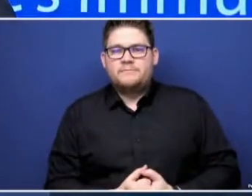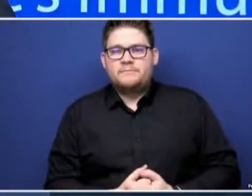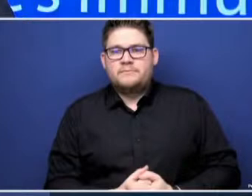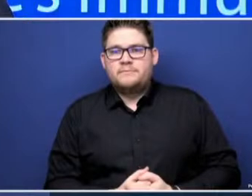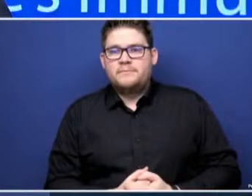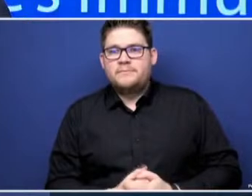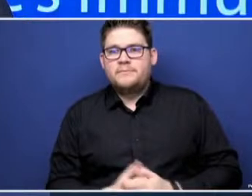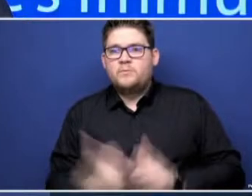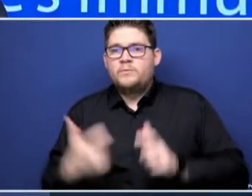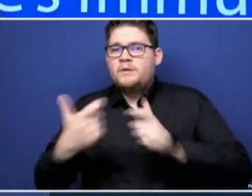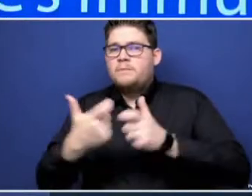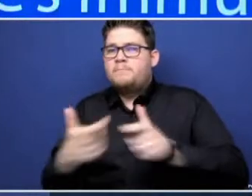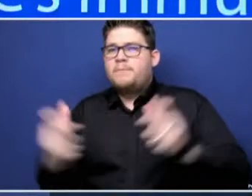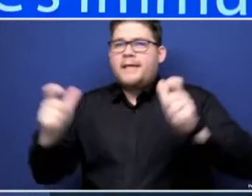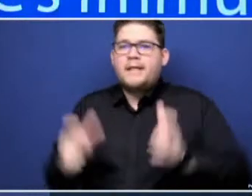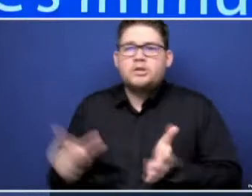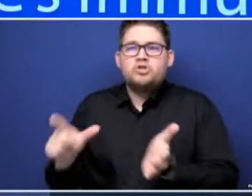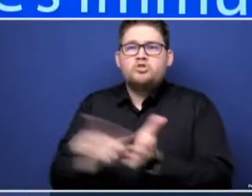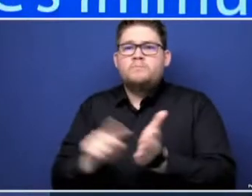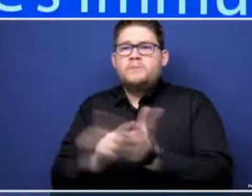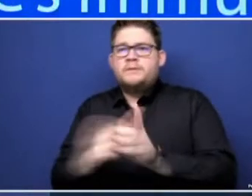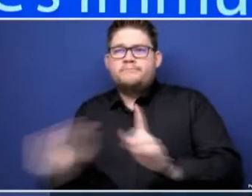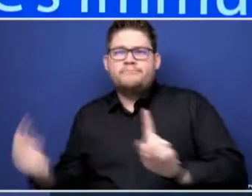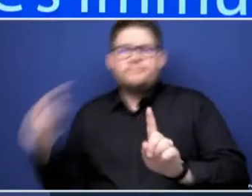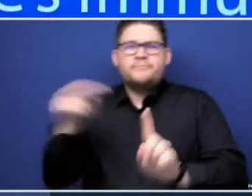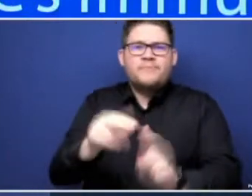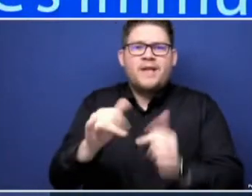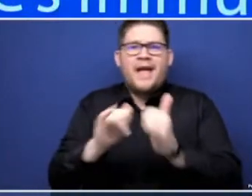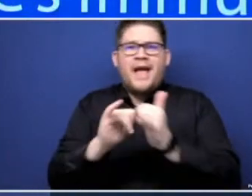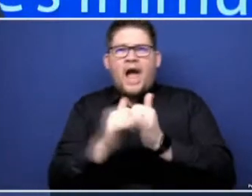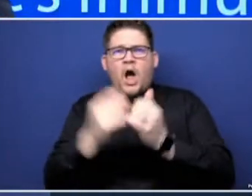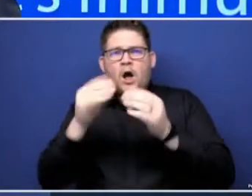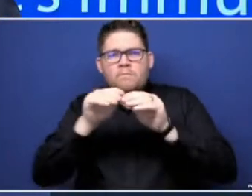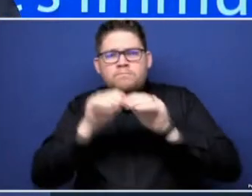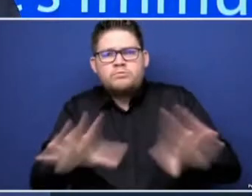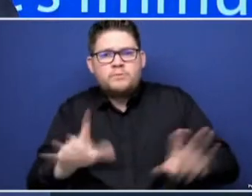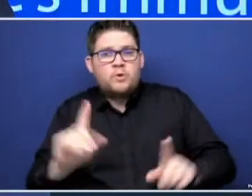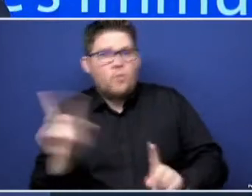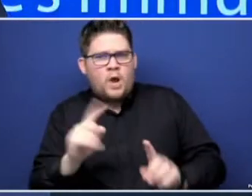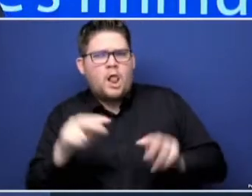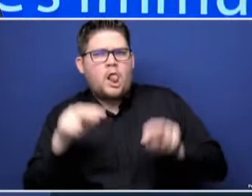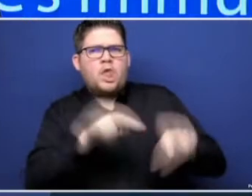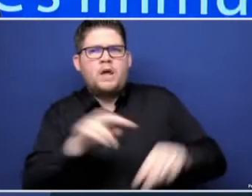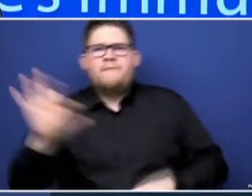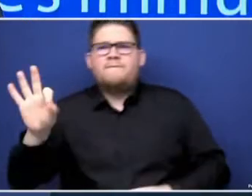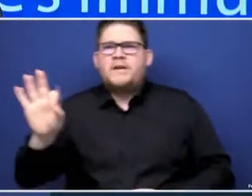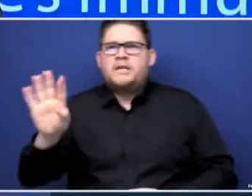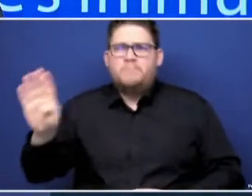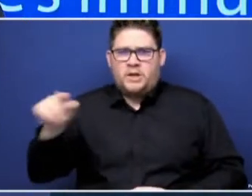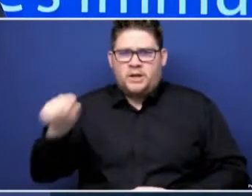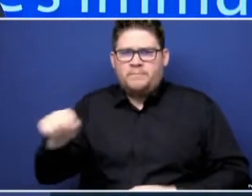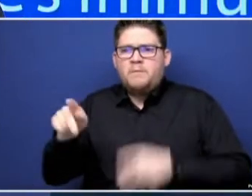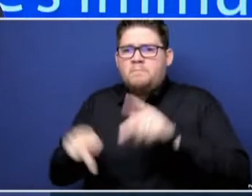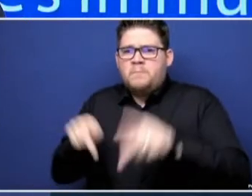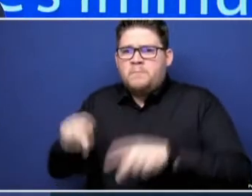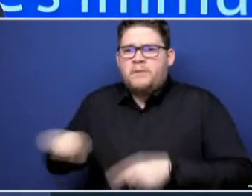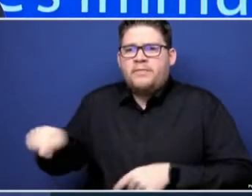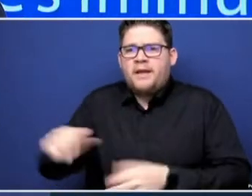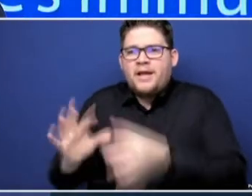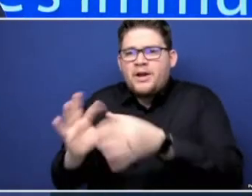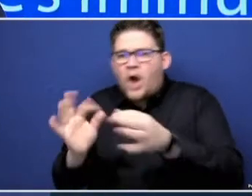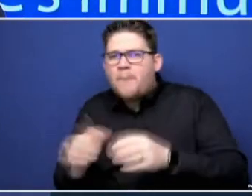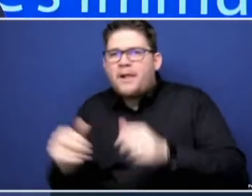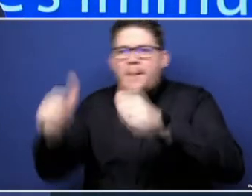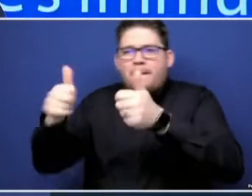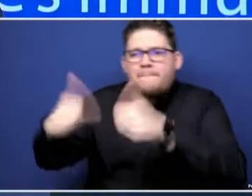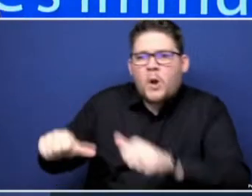the Pavilion Corporation, as well as the Red Cross of Canada. And that's just to name a few. There are industry groups like